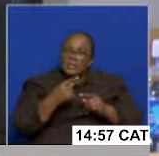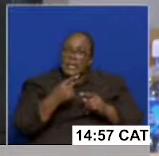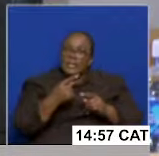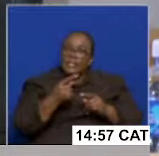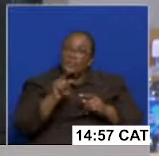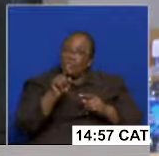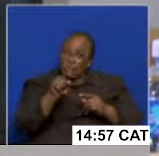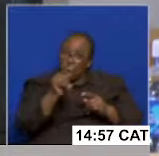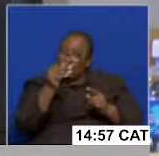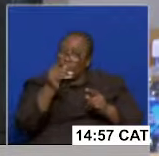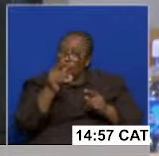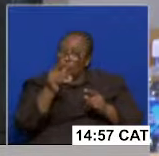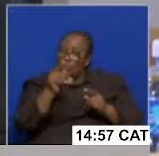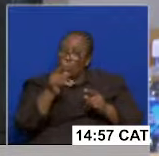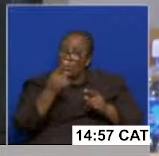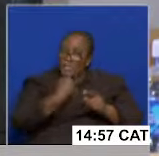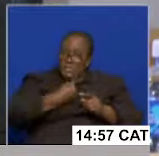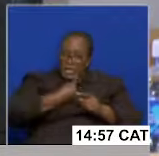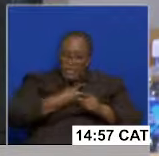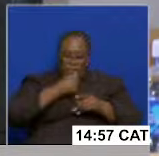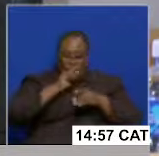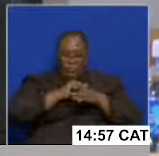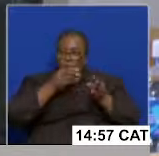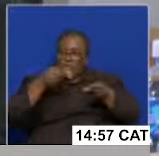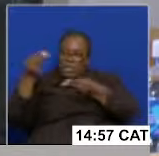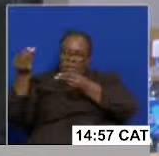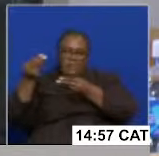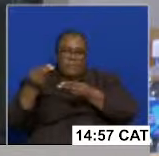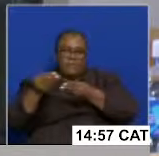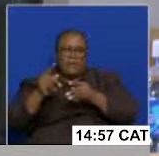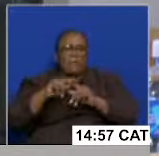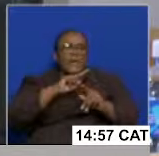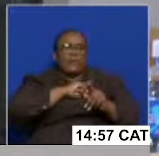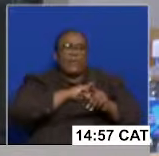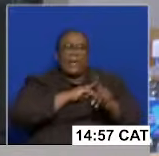ended up with some stones if they were given to Simon by you?